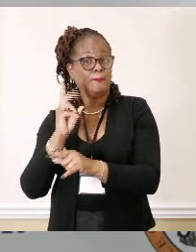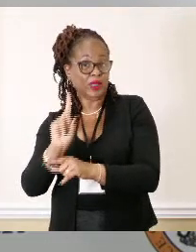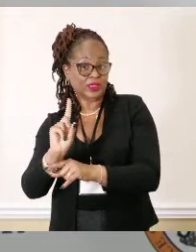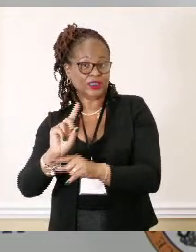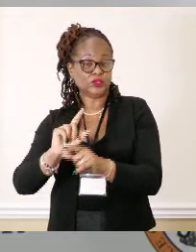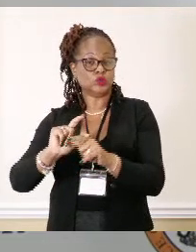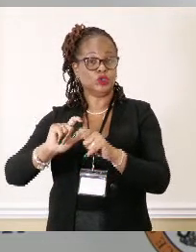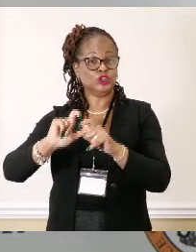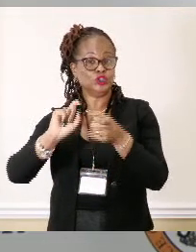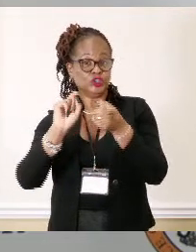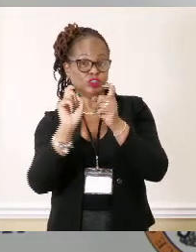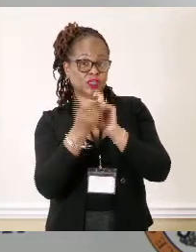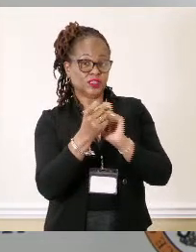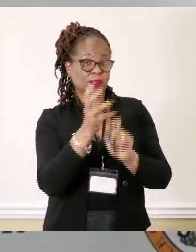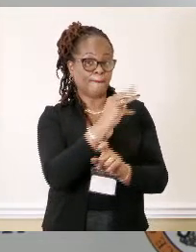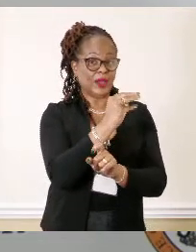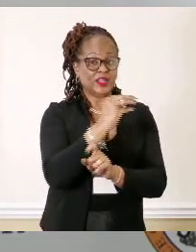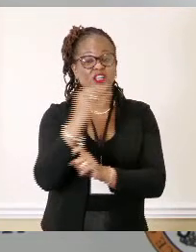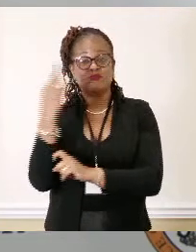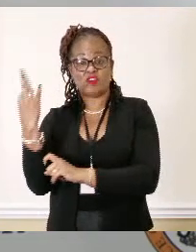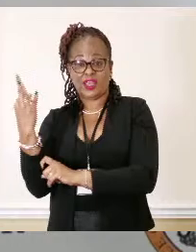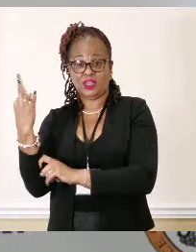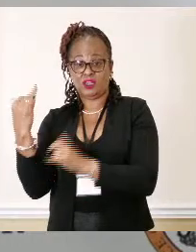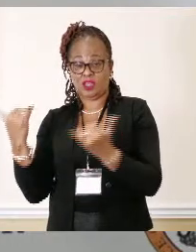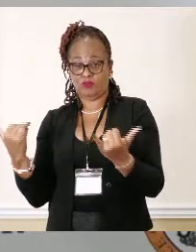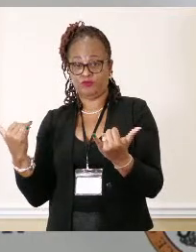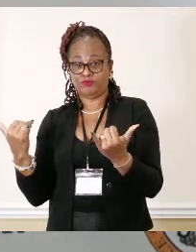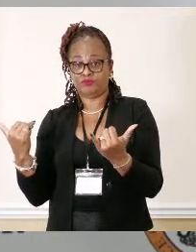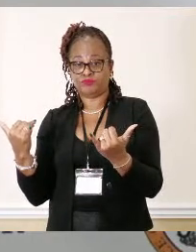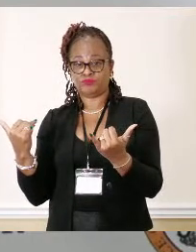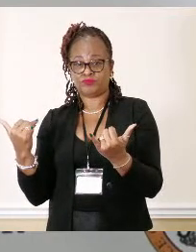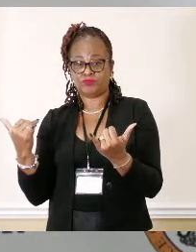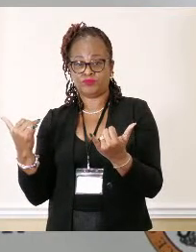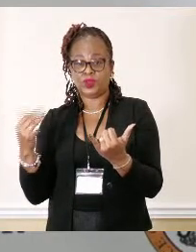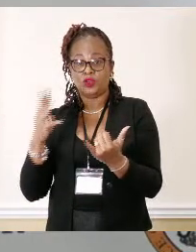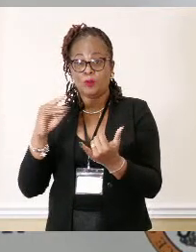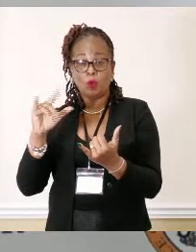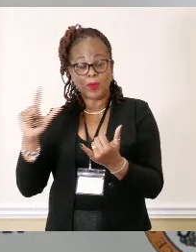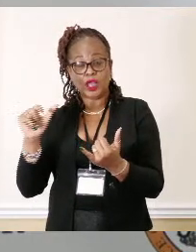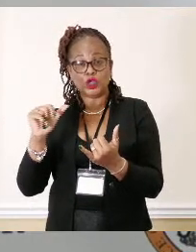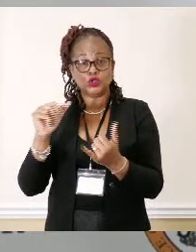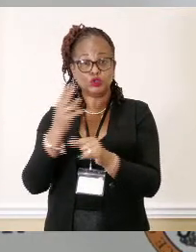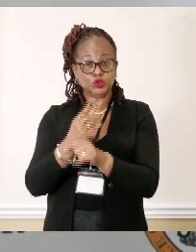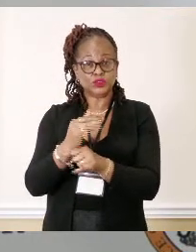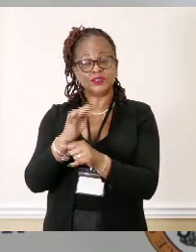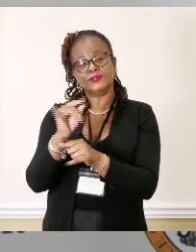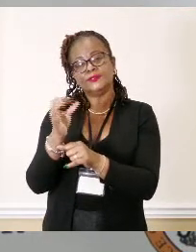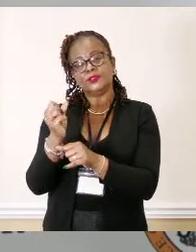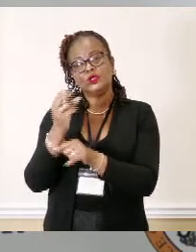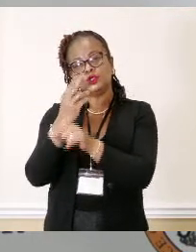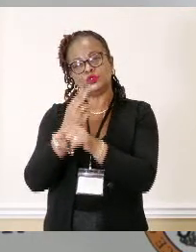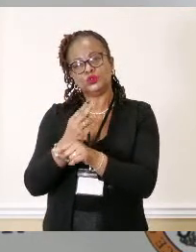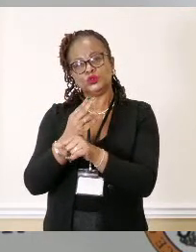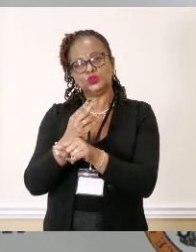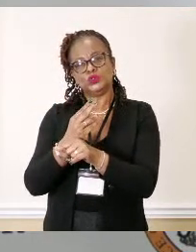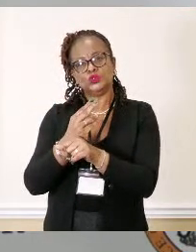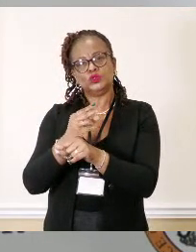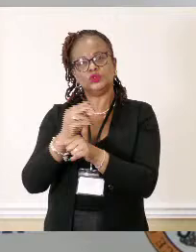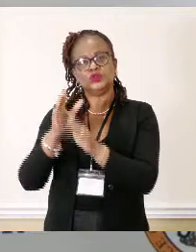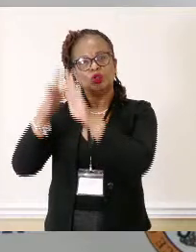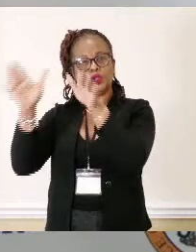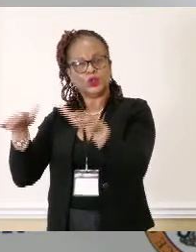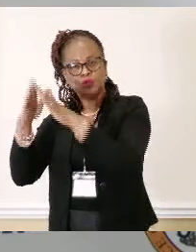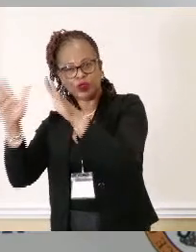it was changed to Monday to Friday. Mobile units are being used to reach resident